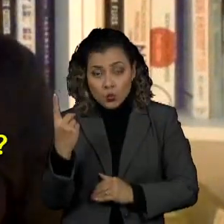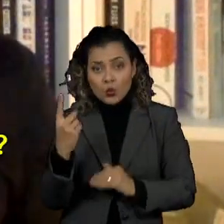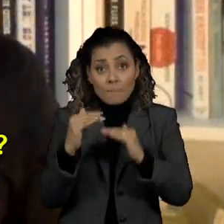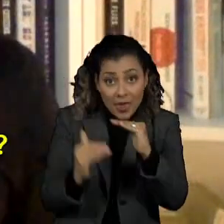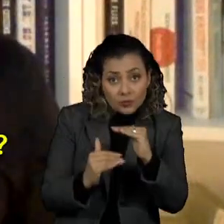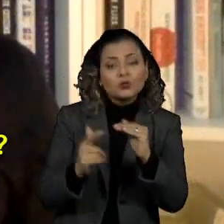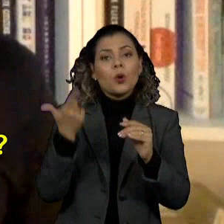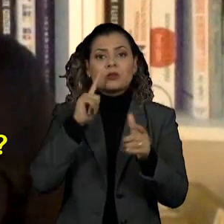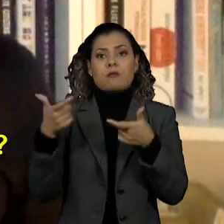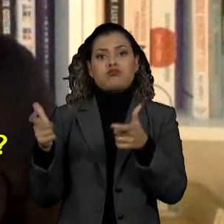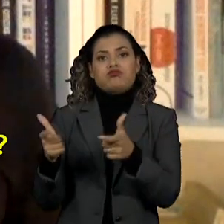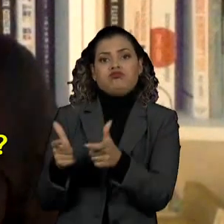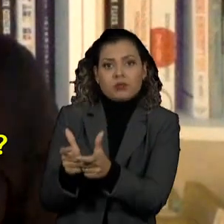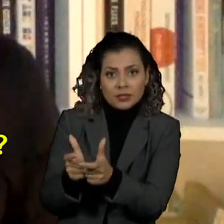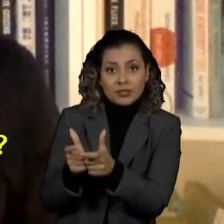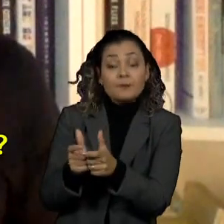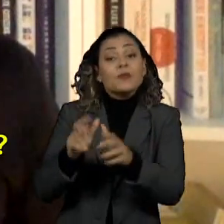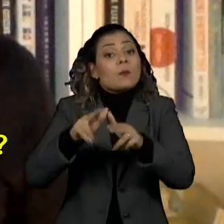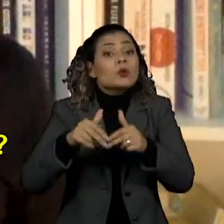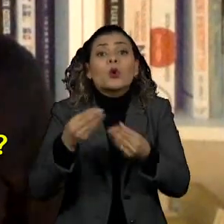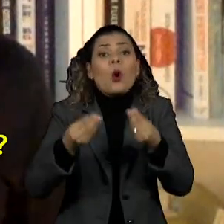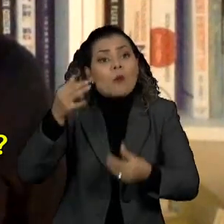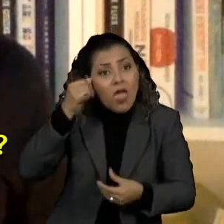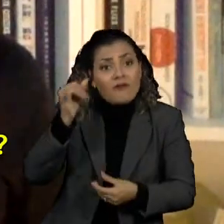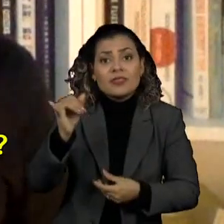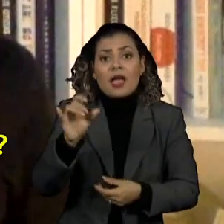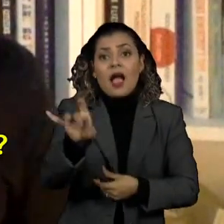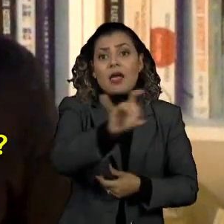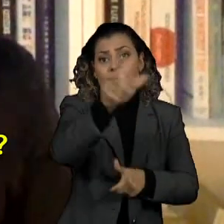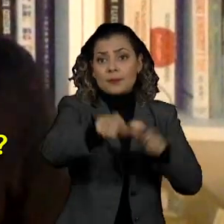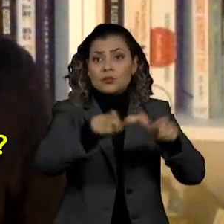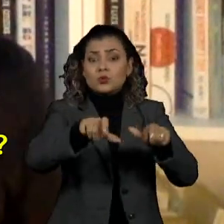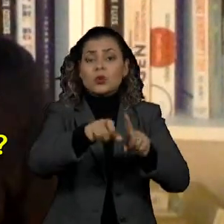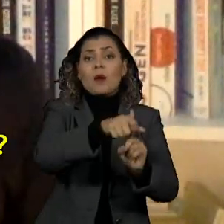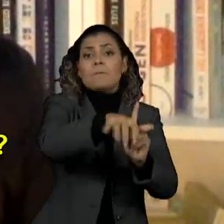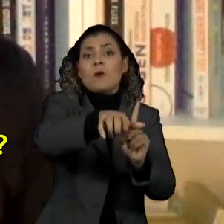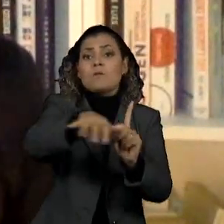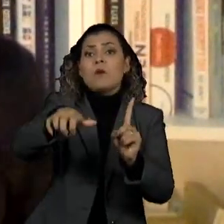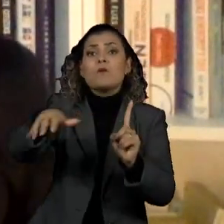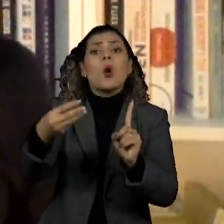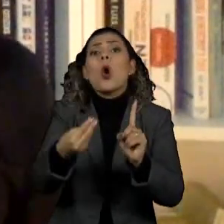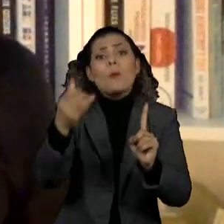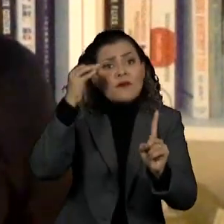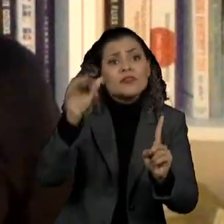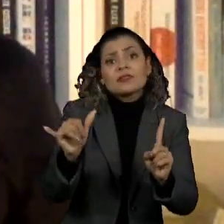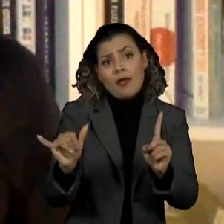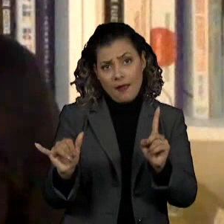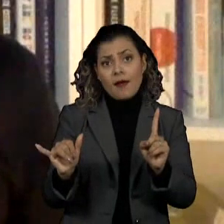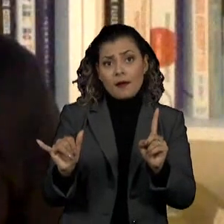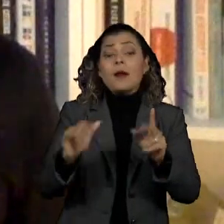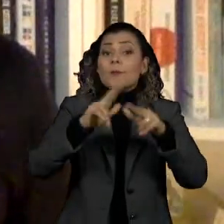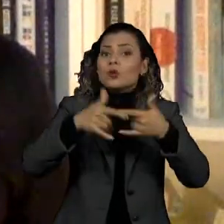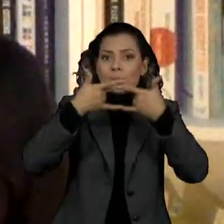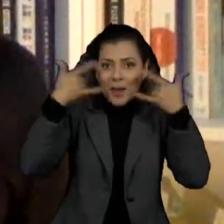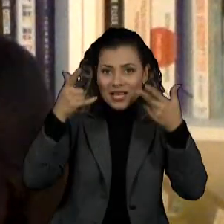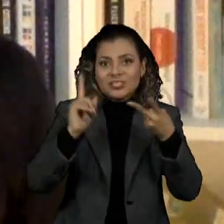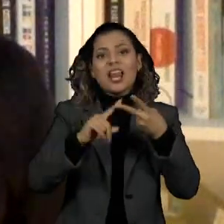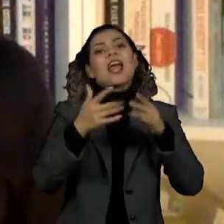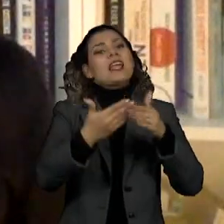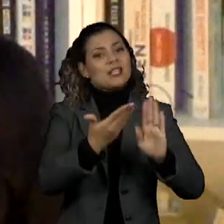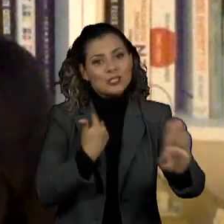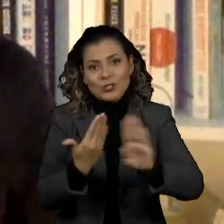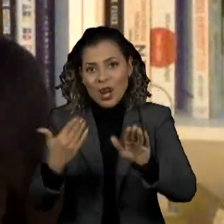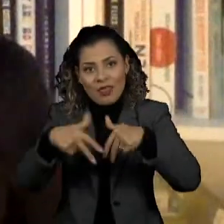So how do you prevent you, one person, from infecting more than one person? Well, masking, isolation,